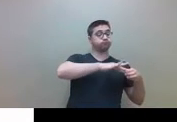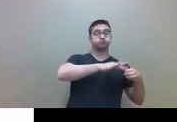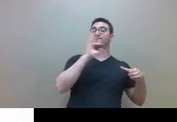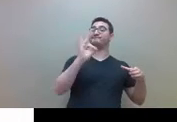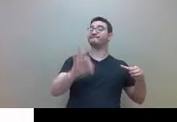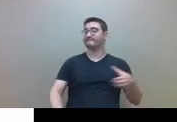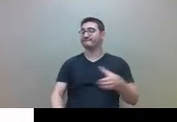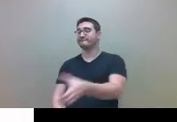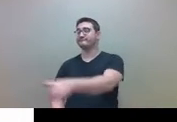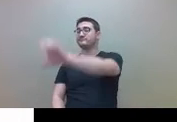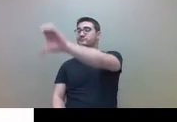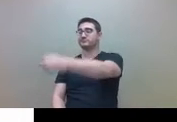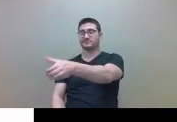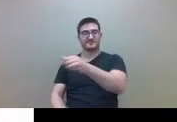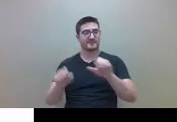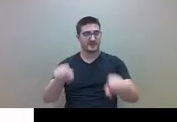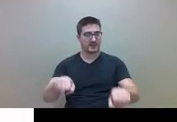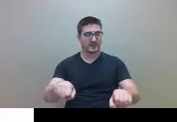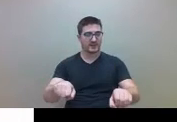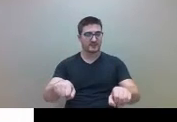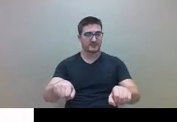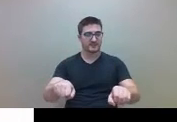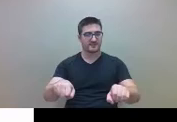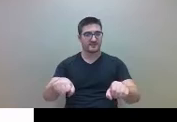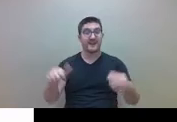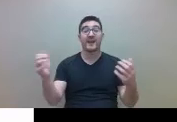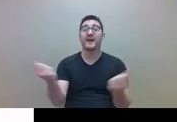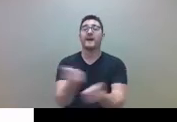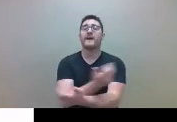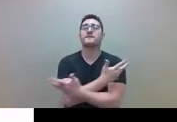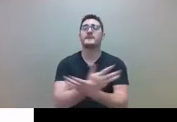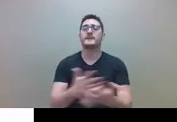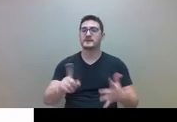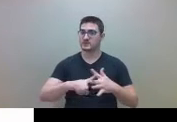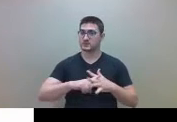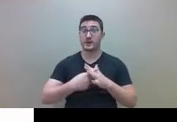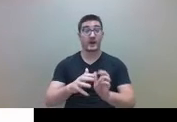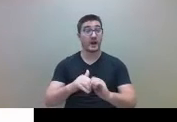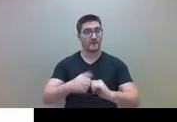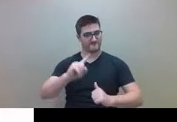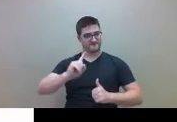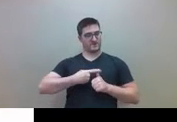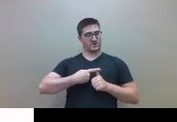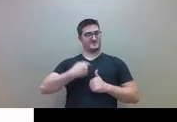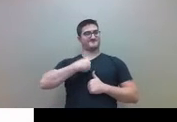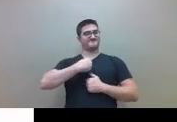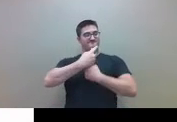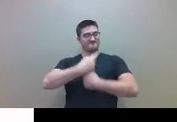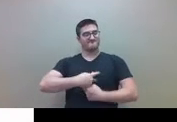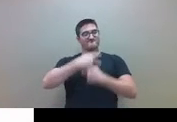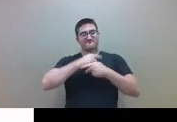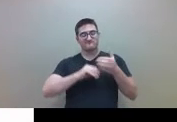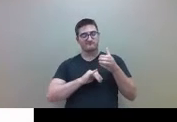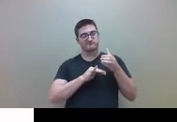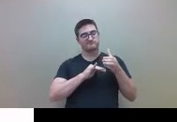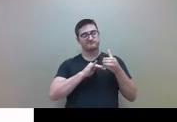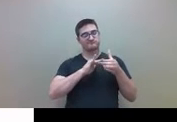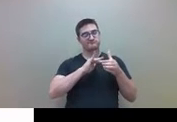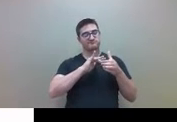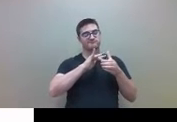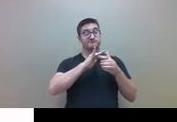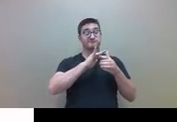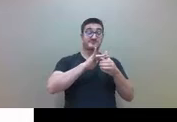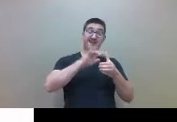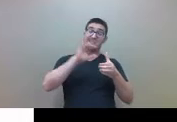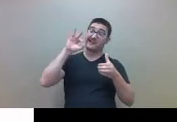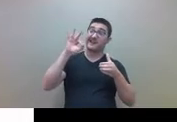within us. Everything comes from the overflow. So make sure you're full, and any of the overflow,